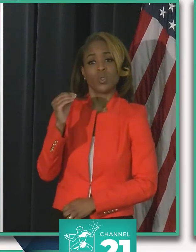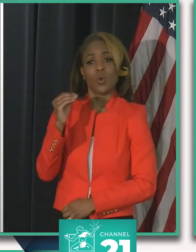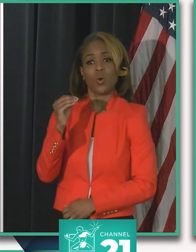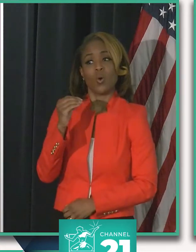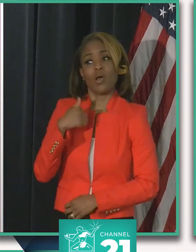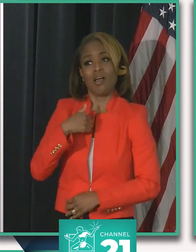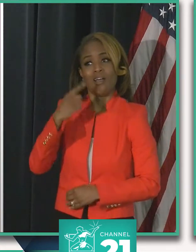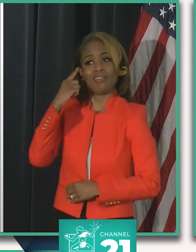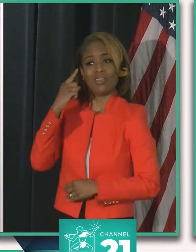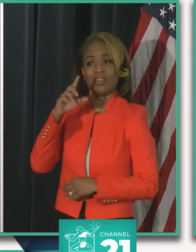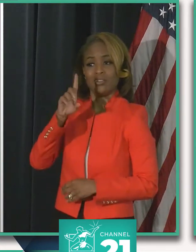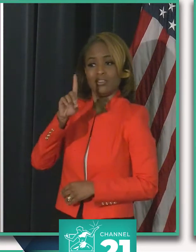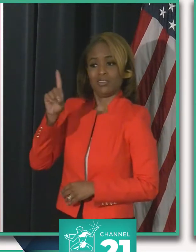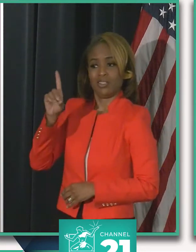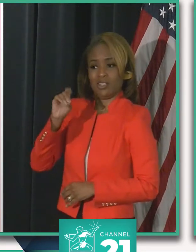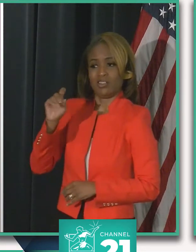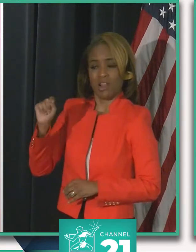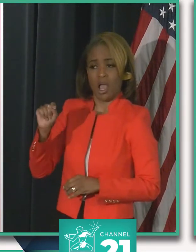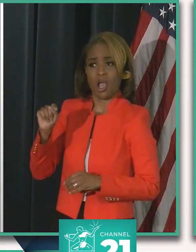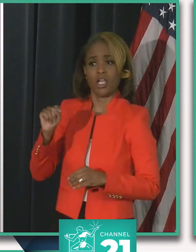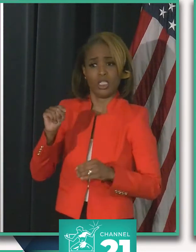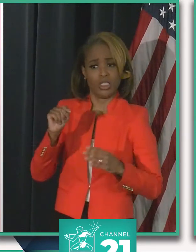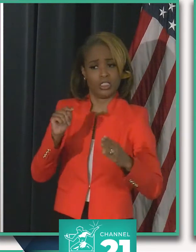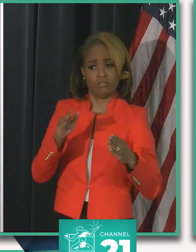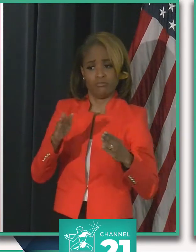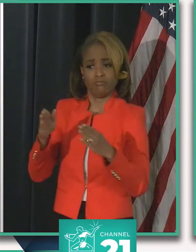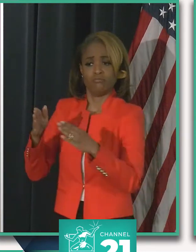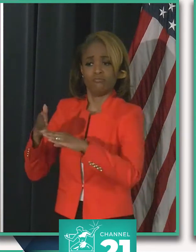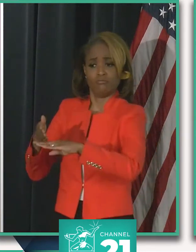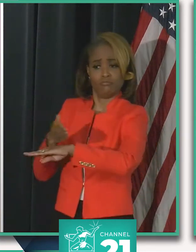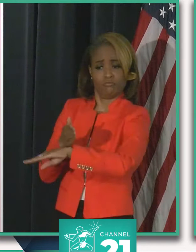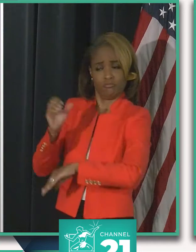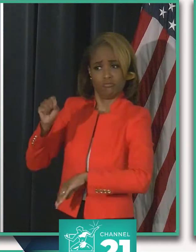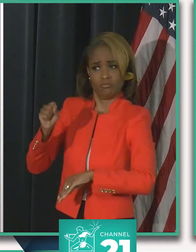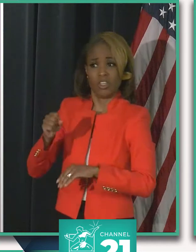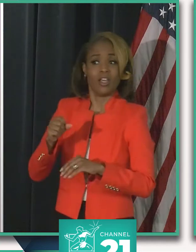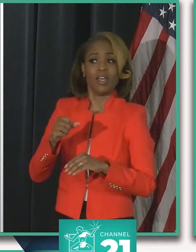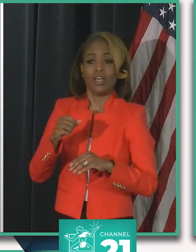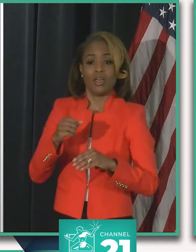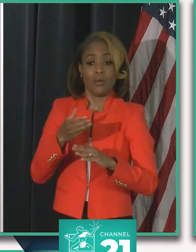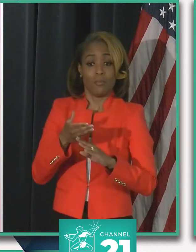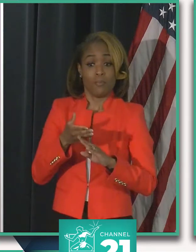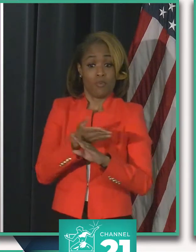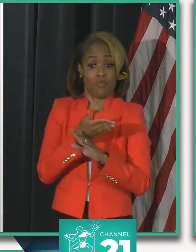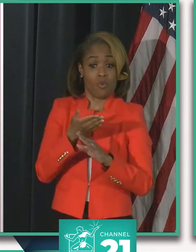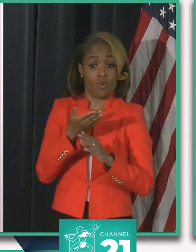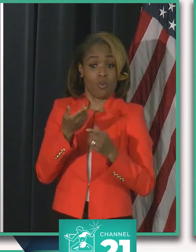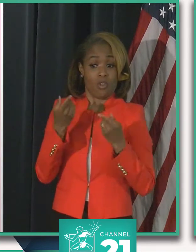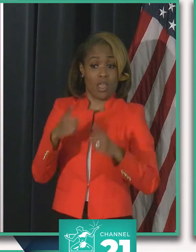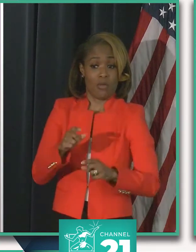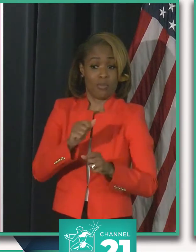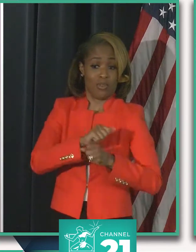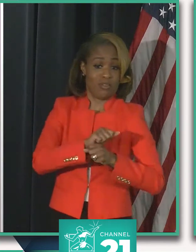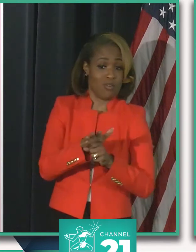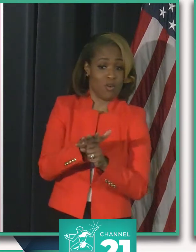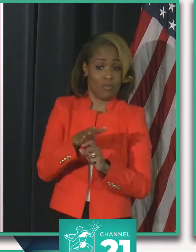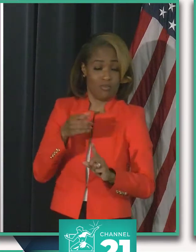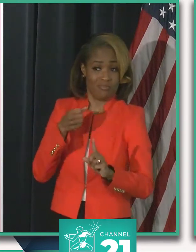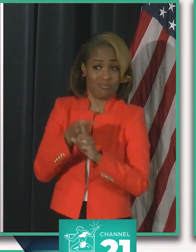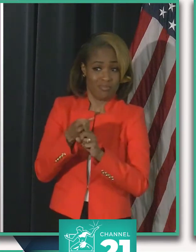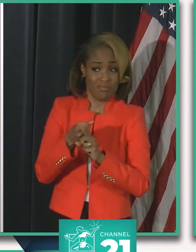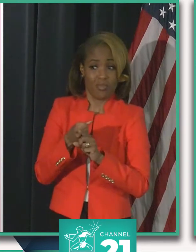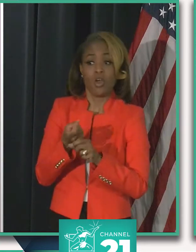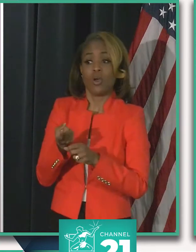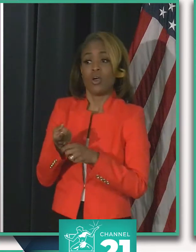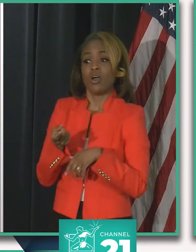I think we had DDOT going the right direction before COVID hit. What our drivers had